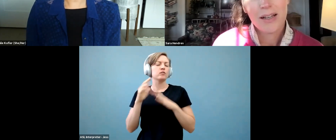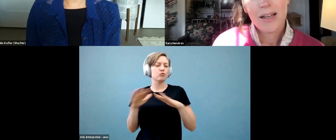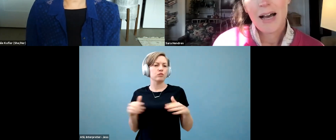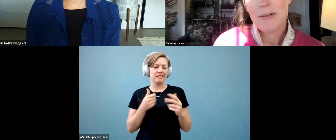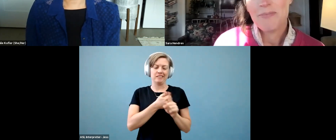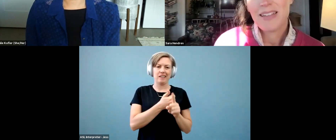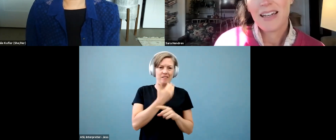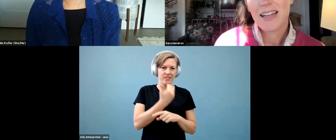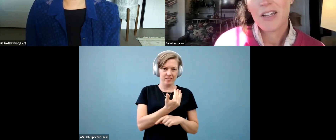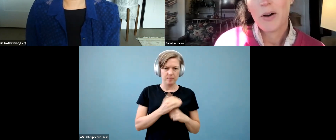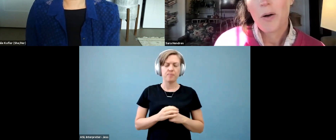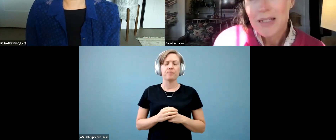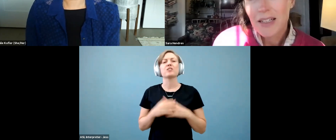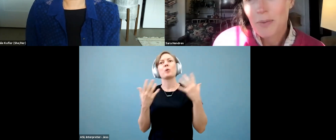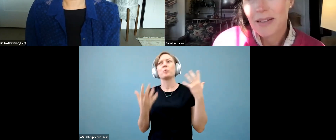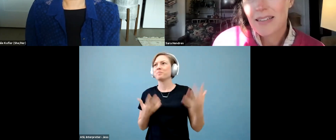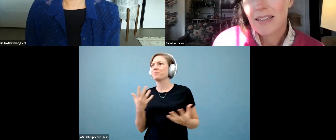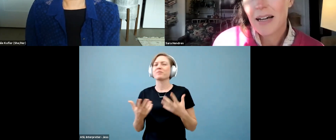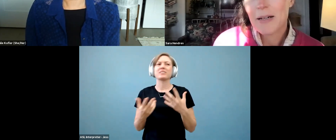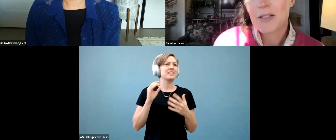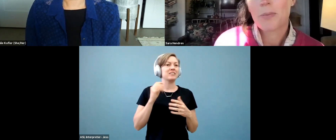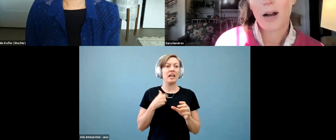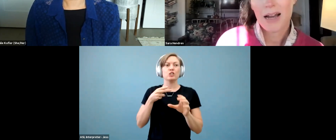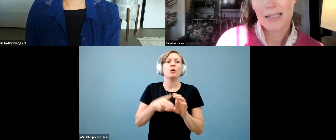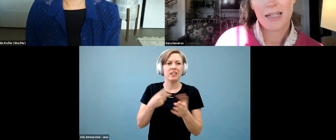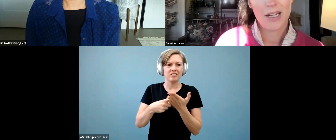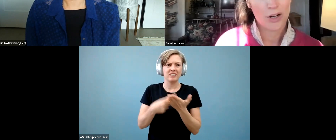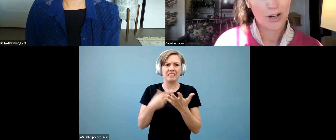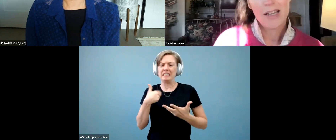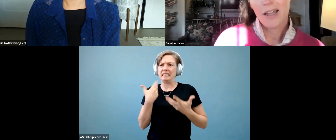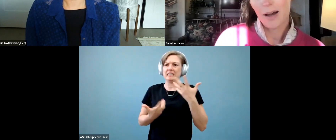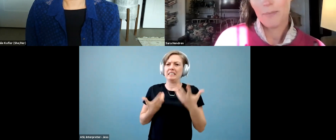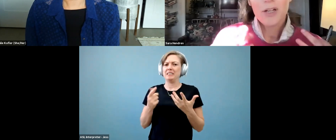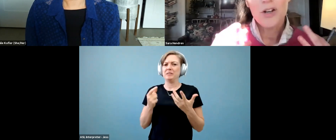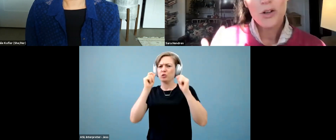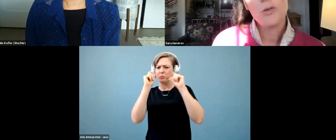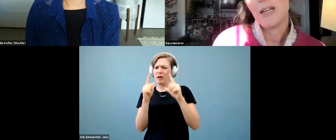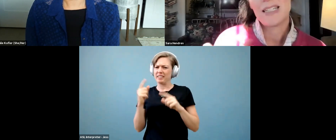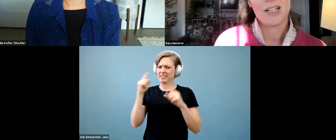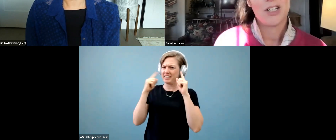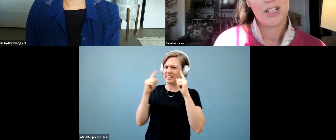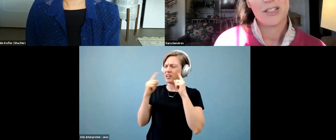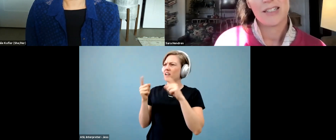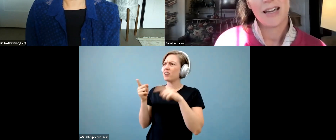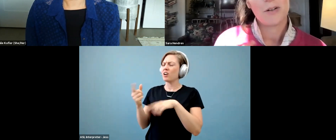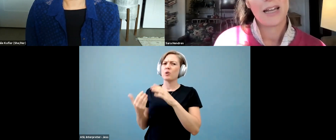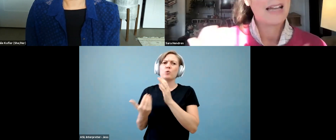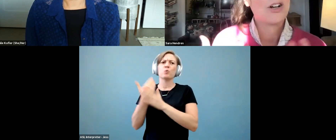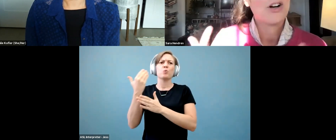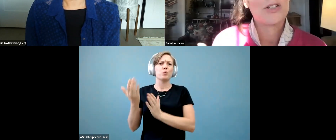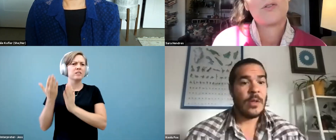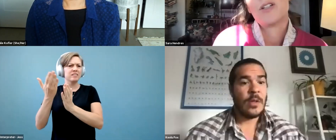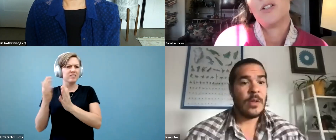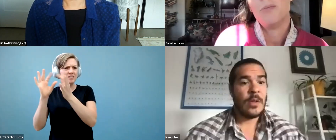conversation, always a little bit surprised to hear new instantiations that